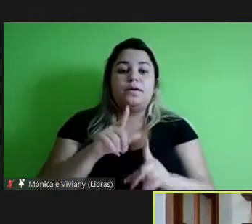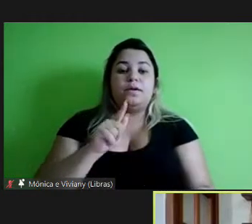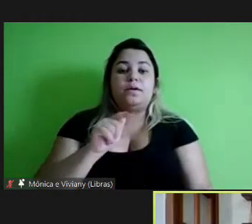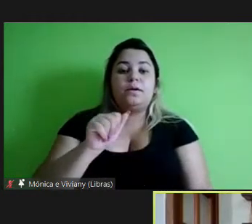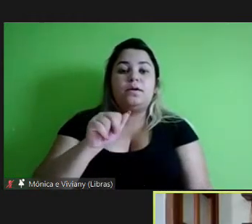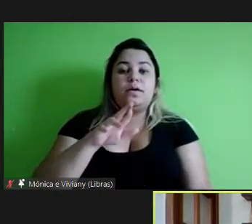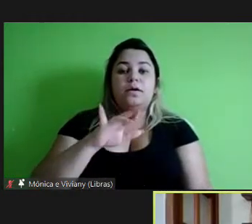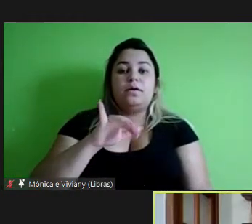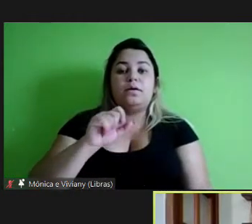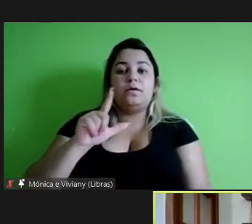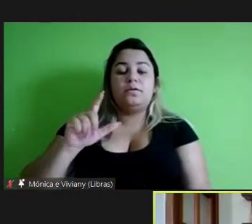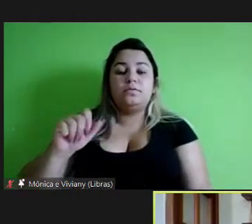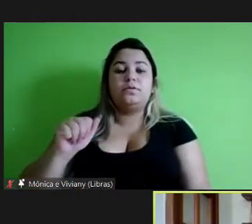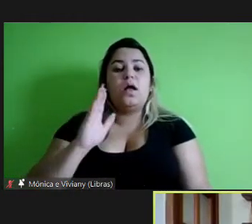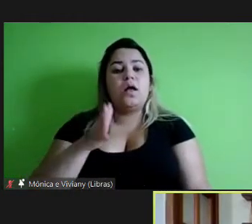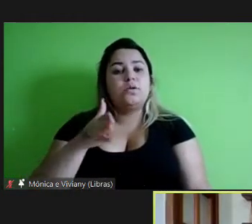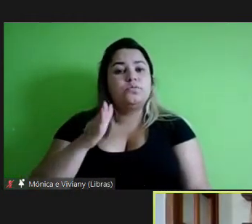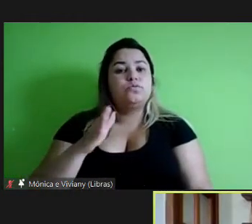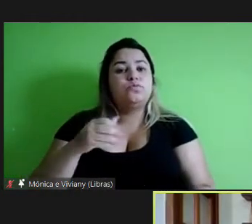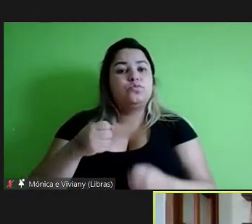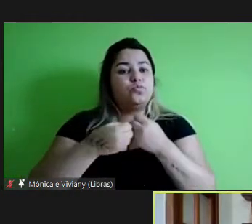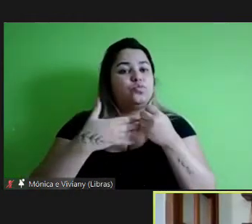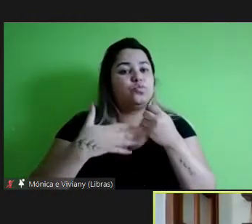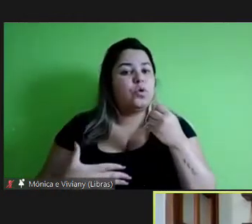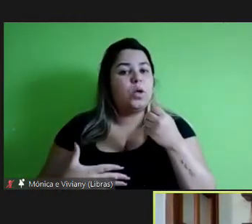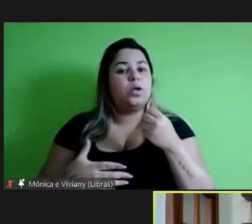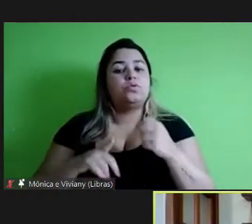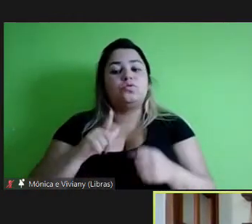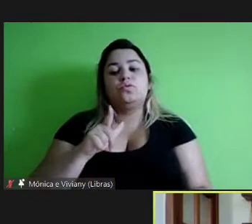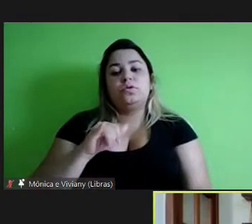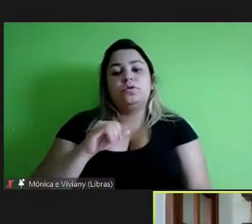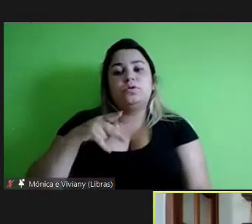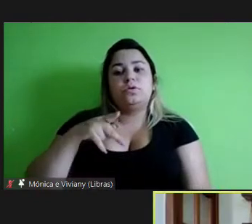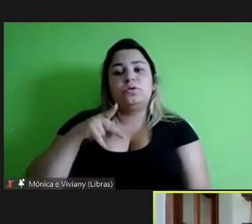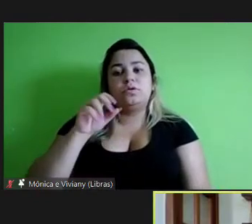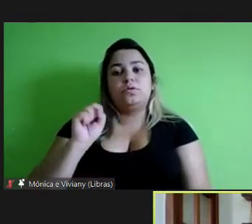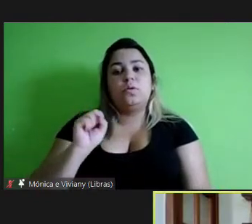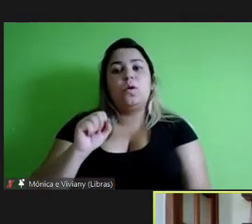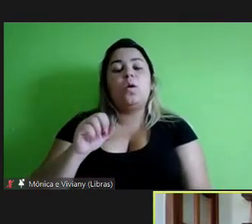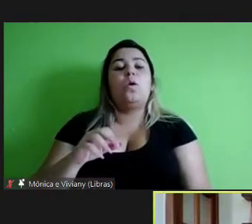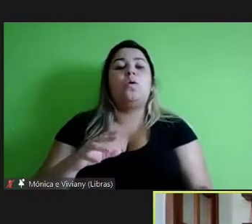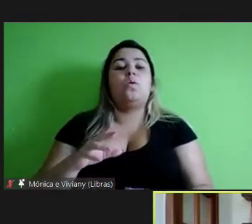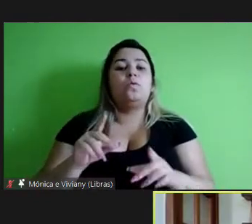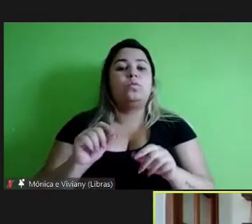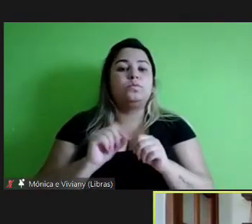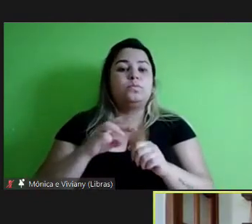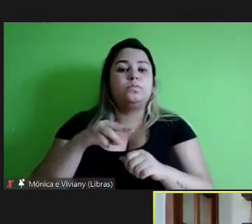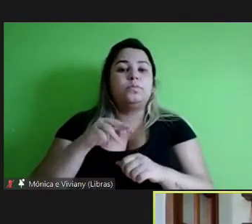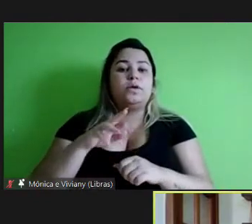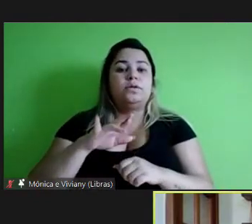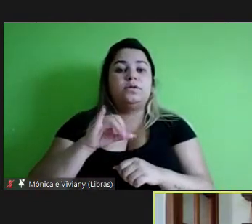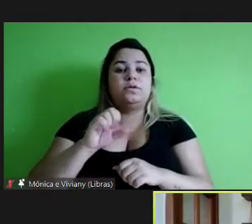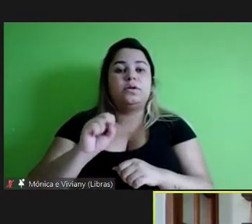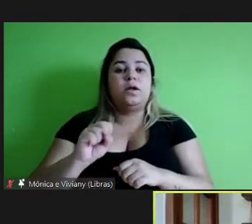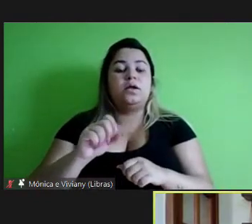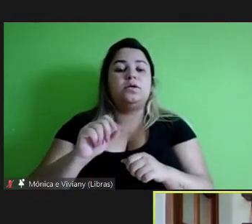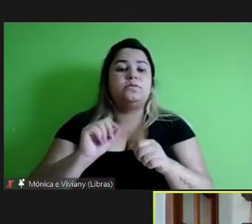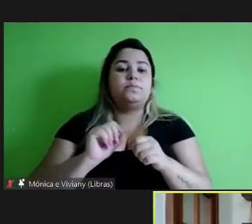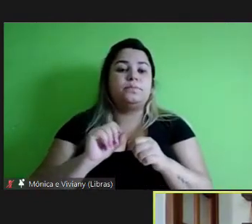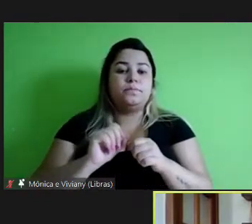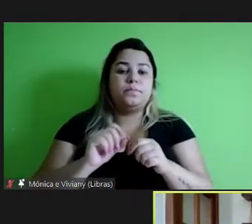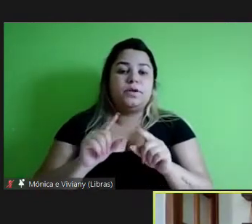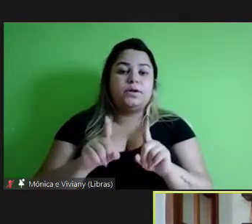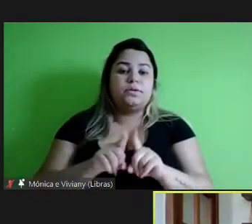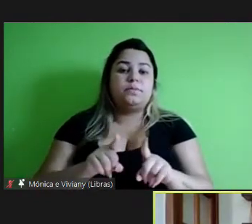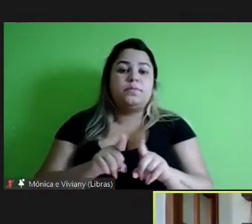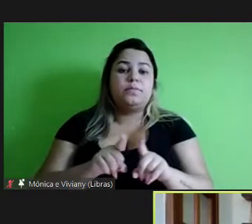the APS. Gabriela already put here in the chat the links for the materials that were developed within this